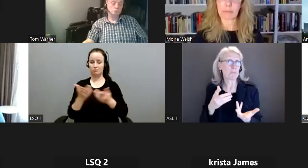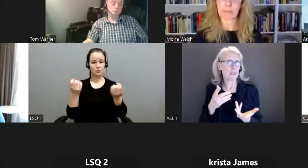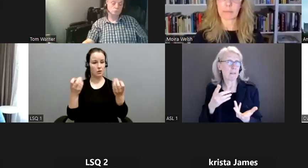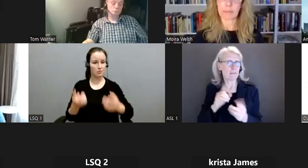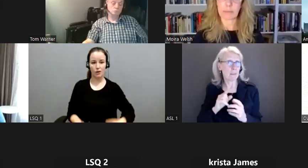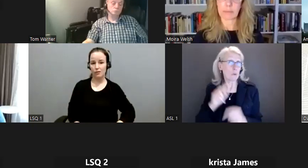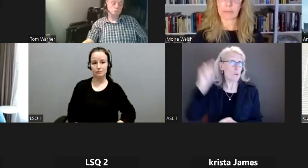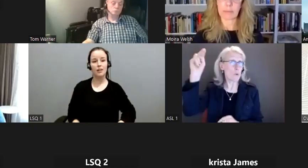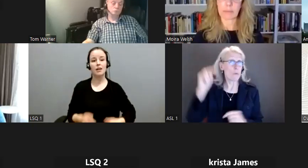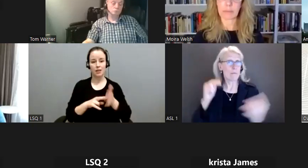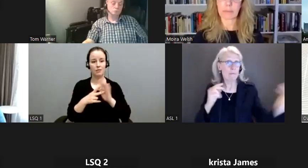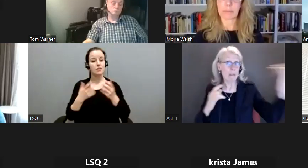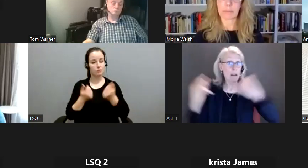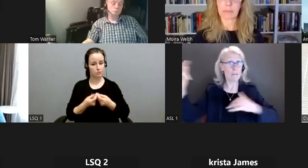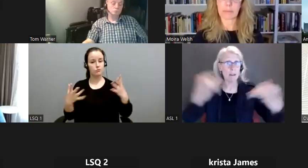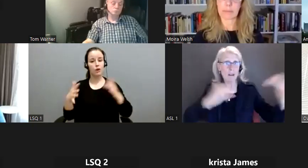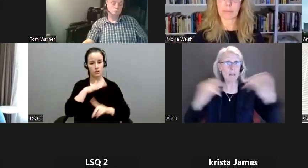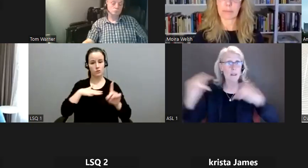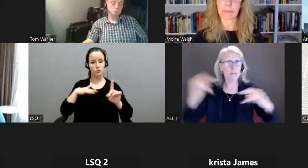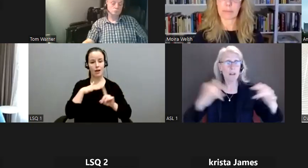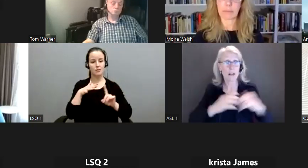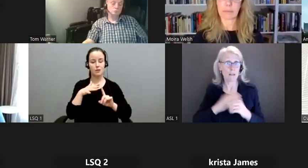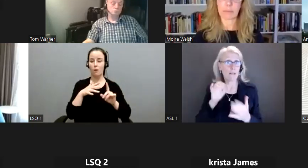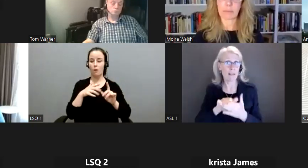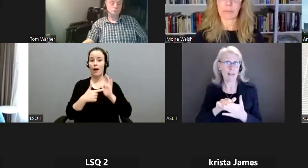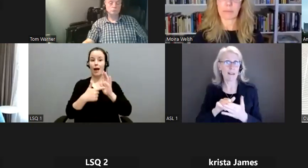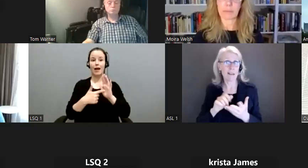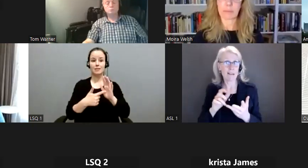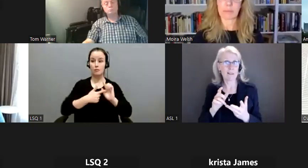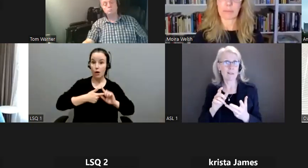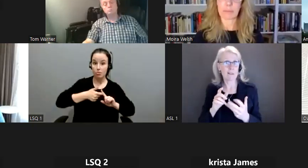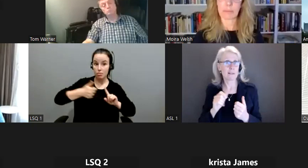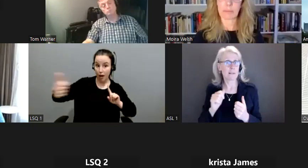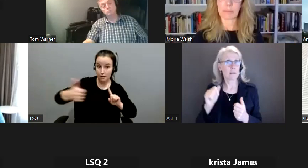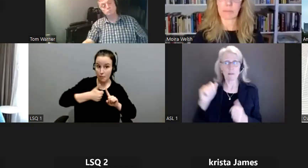instances, transportation, medical transportation is our hospital, and at least that's what